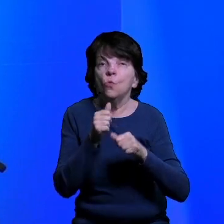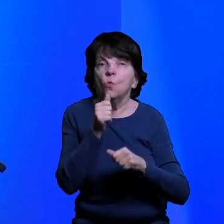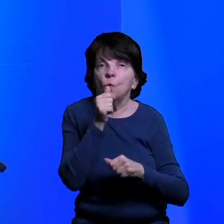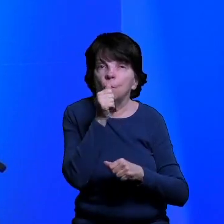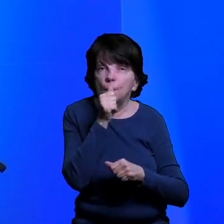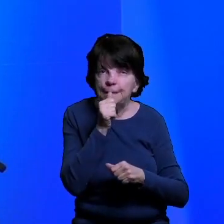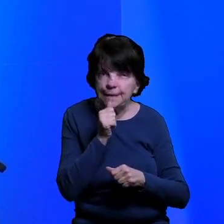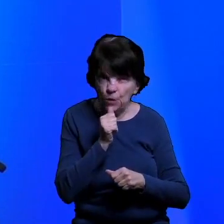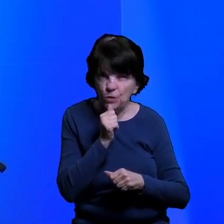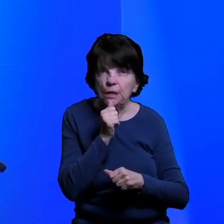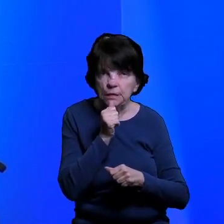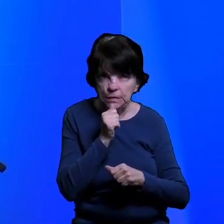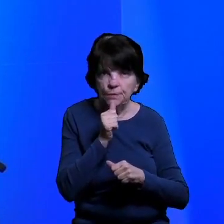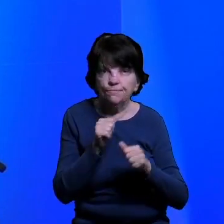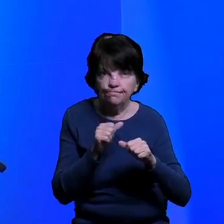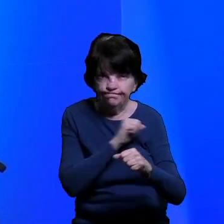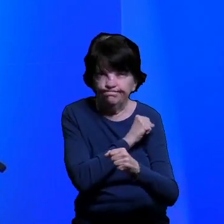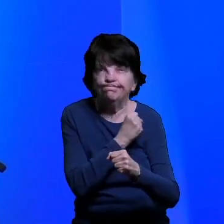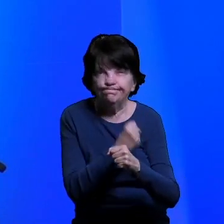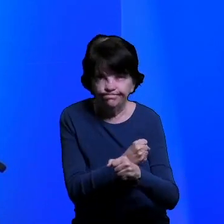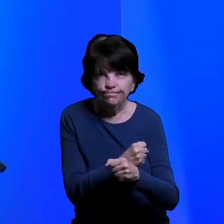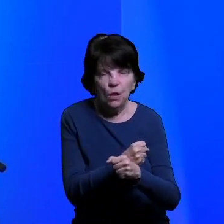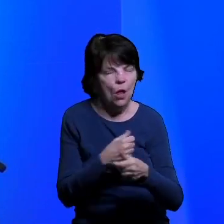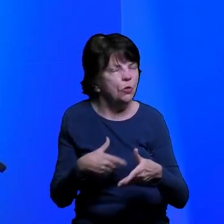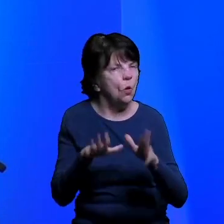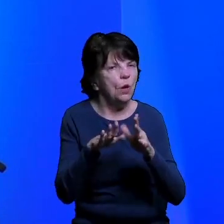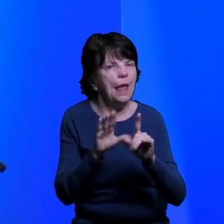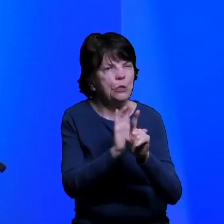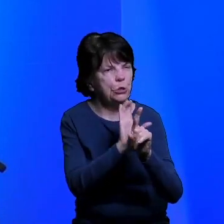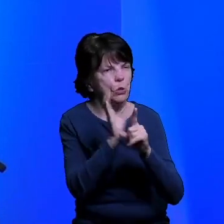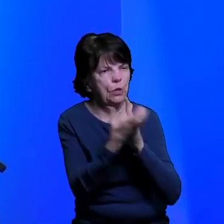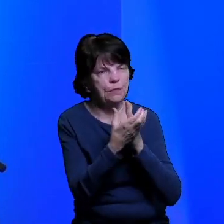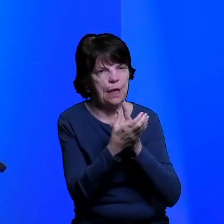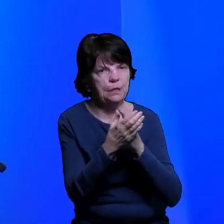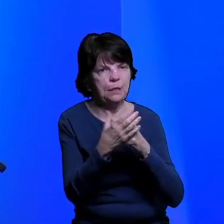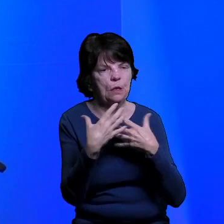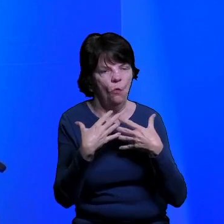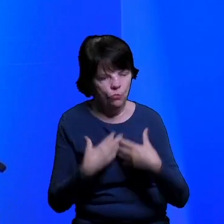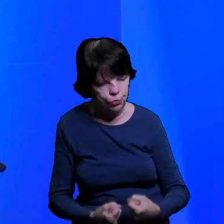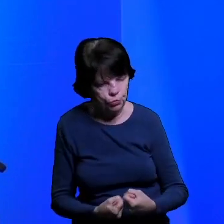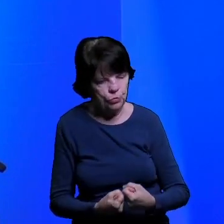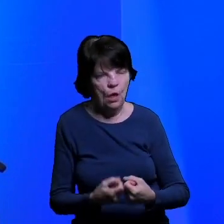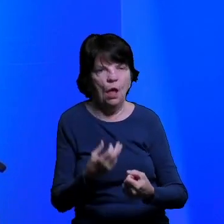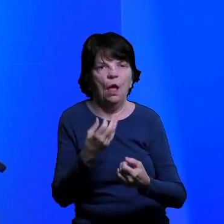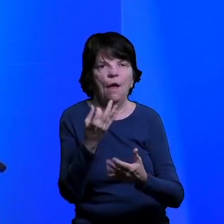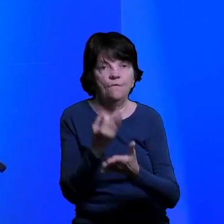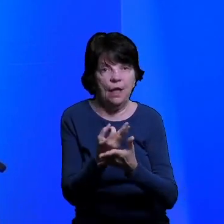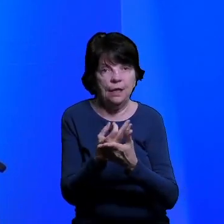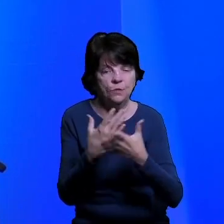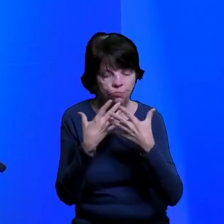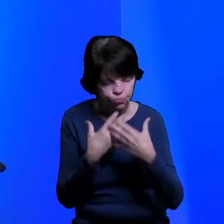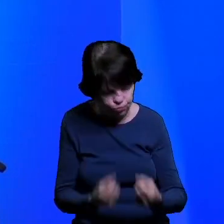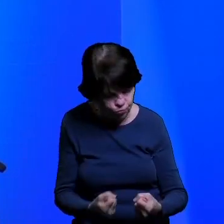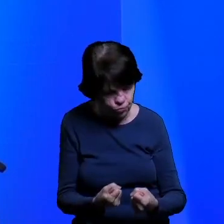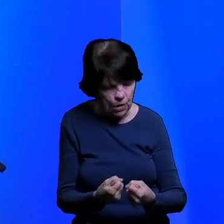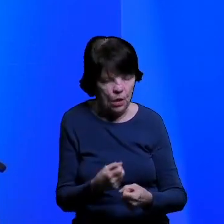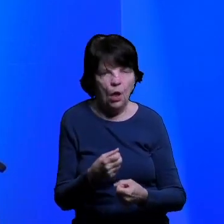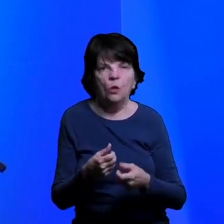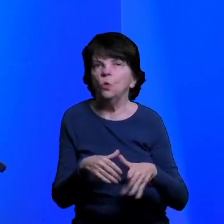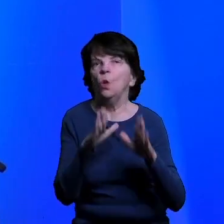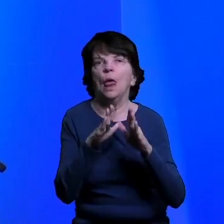Don't let circumstances pull you down. Don't let your own finances pull you down. Don't let